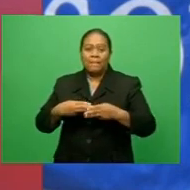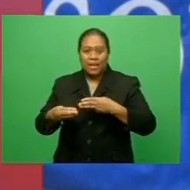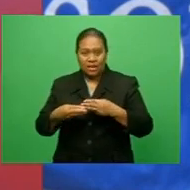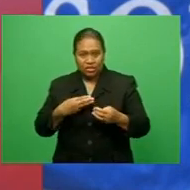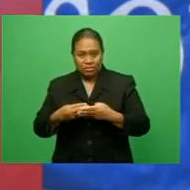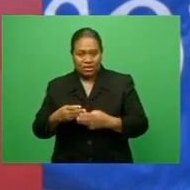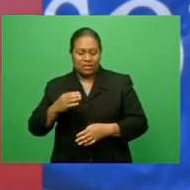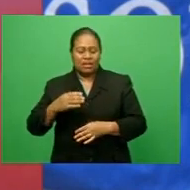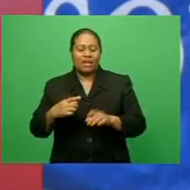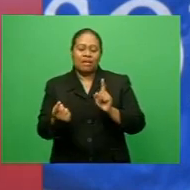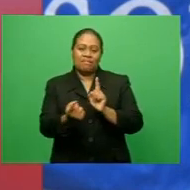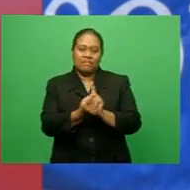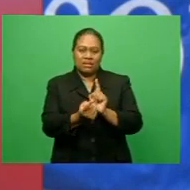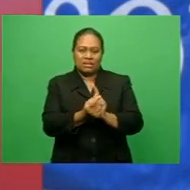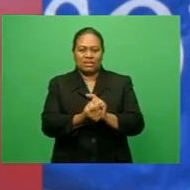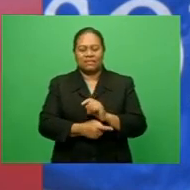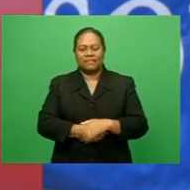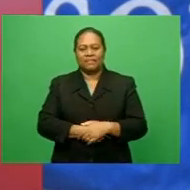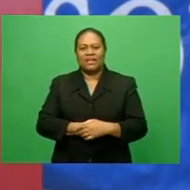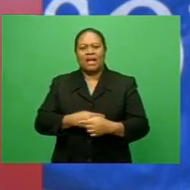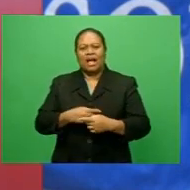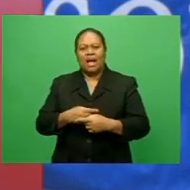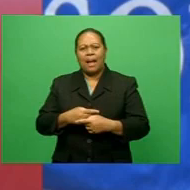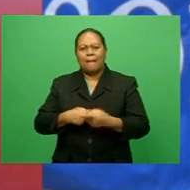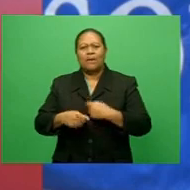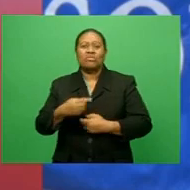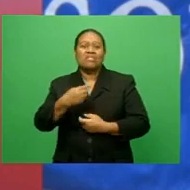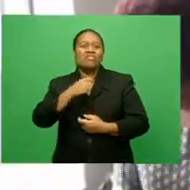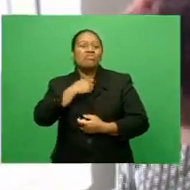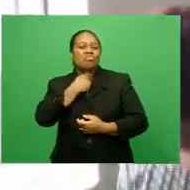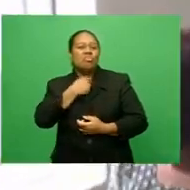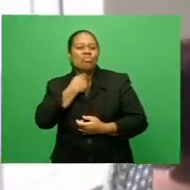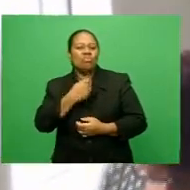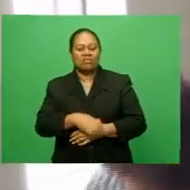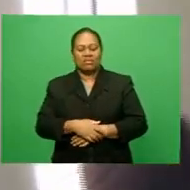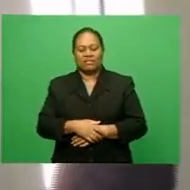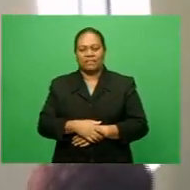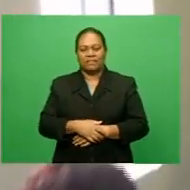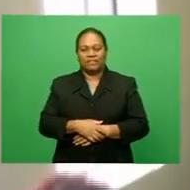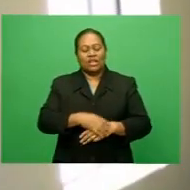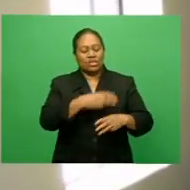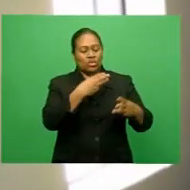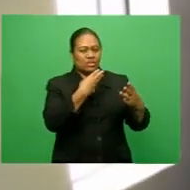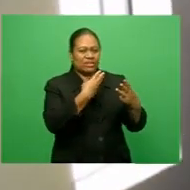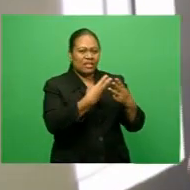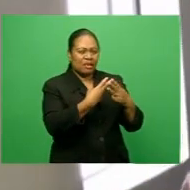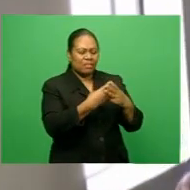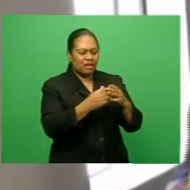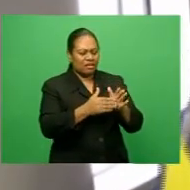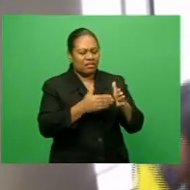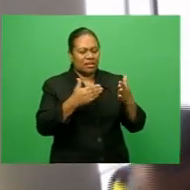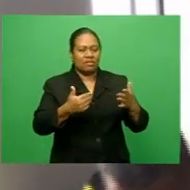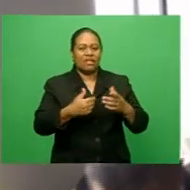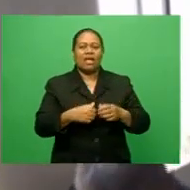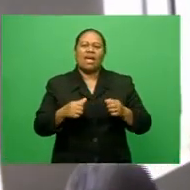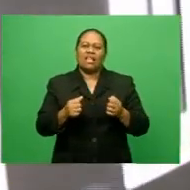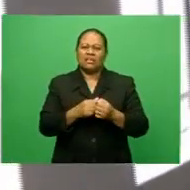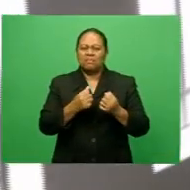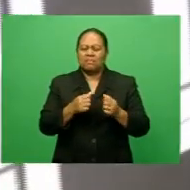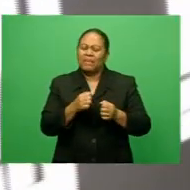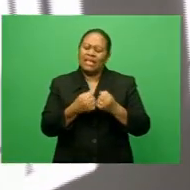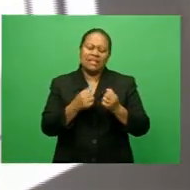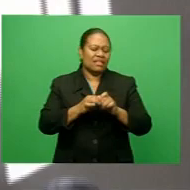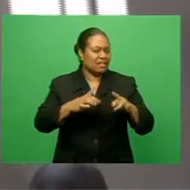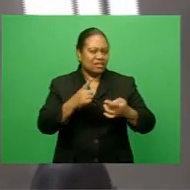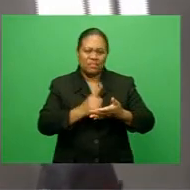meeting about my tone at the meeting. So Delpa has been mired in controversy for many months now, with a